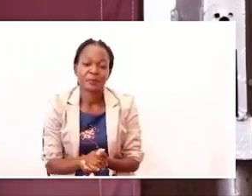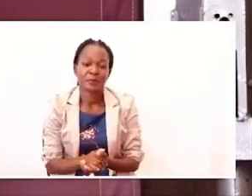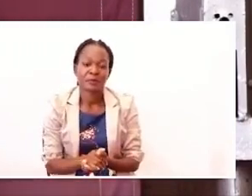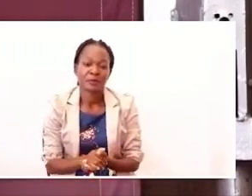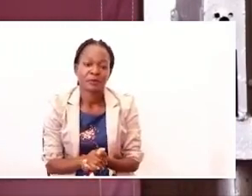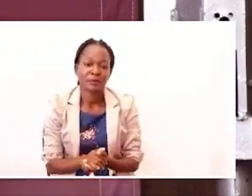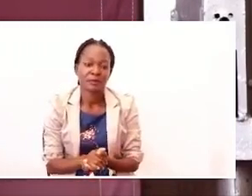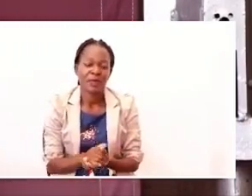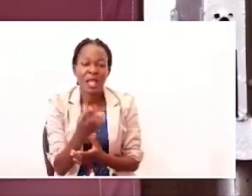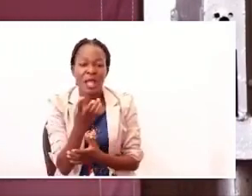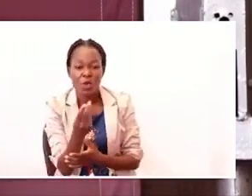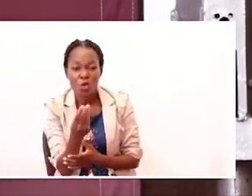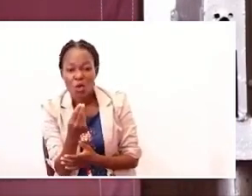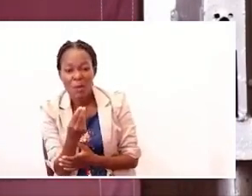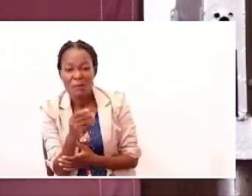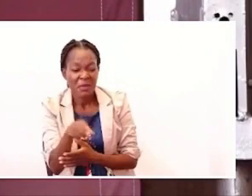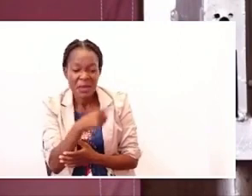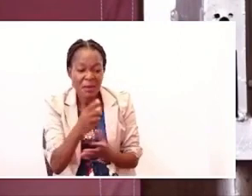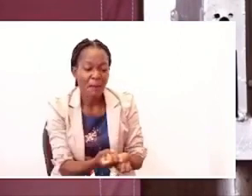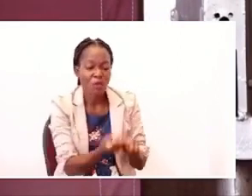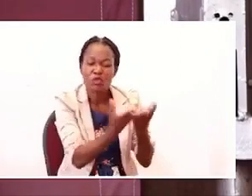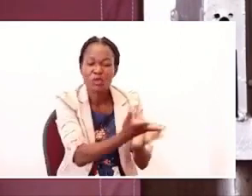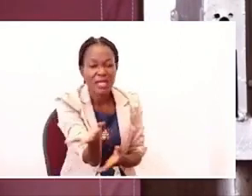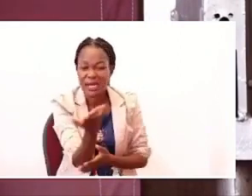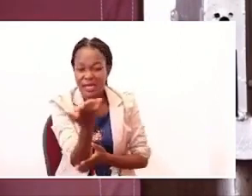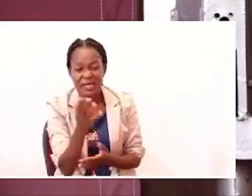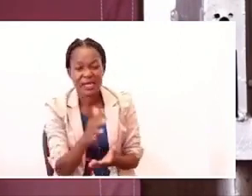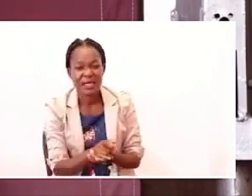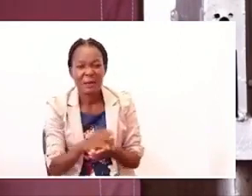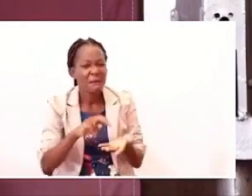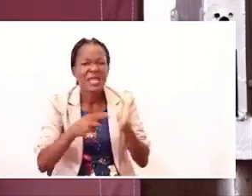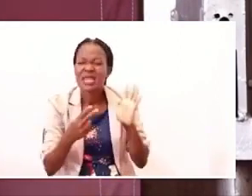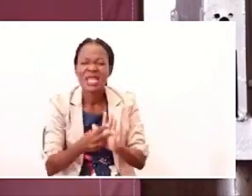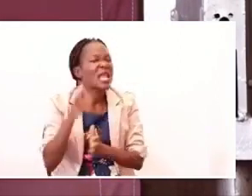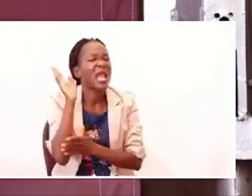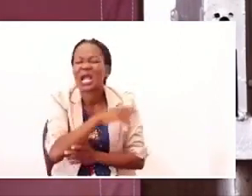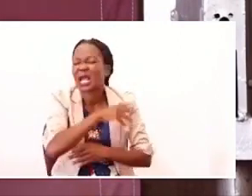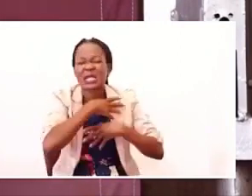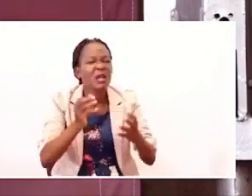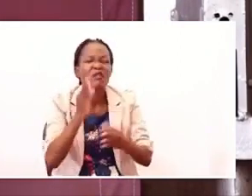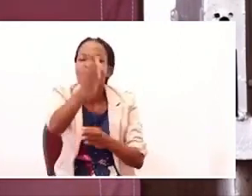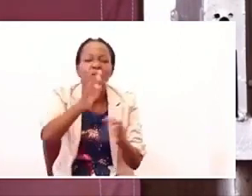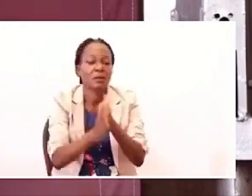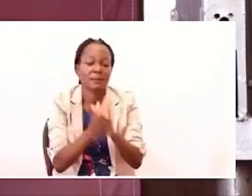An economy that doesn't produce anything is basically doomed before it begins to work.